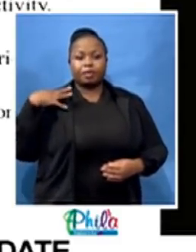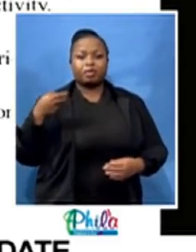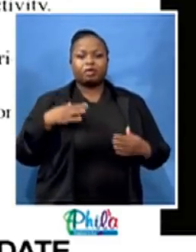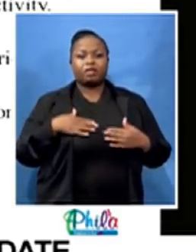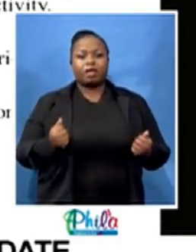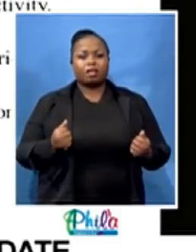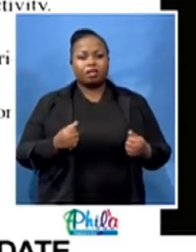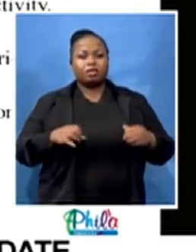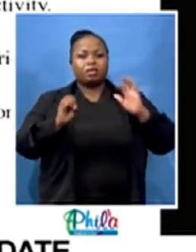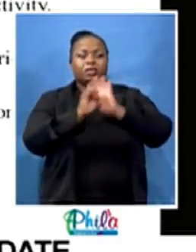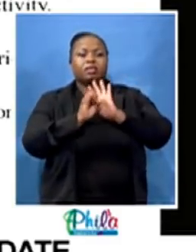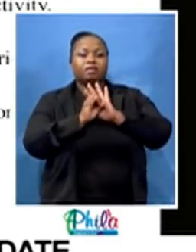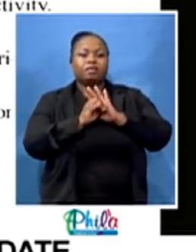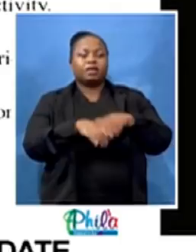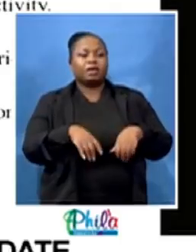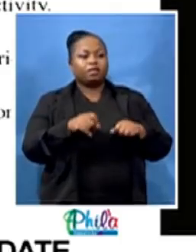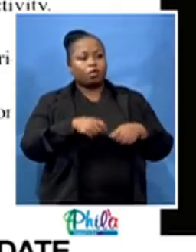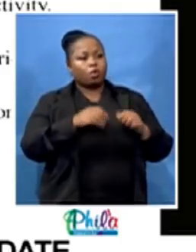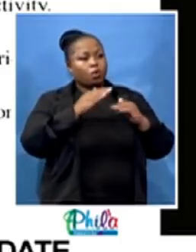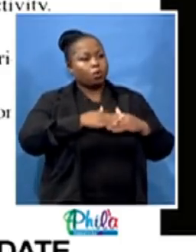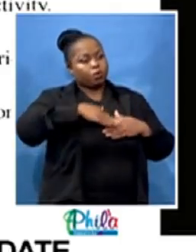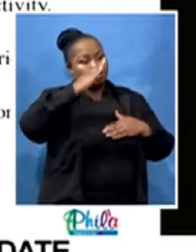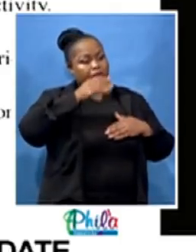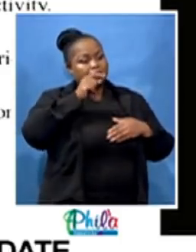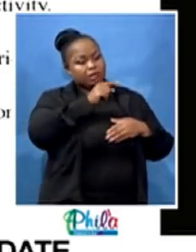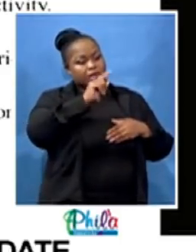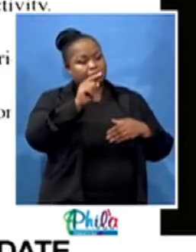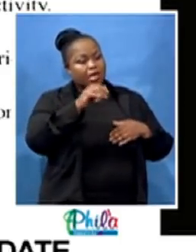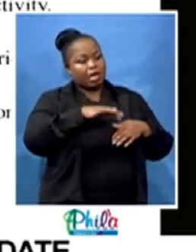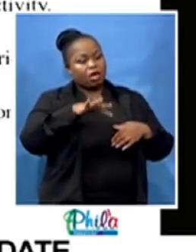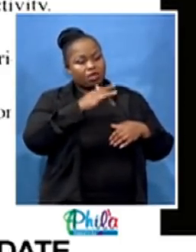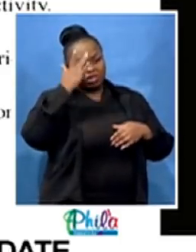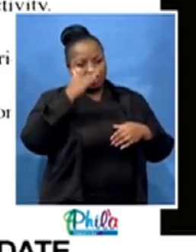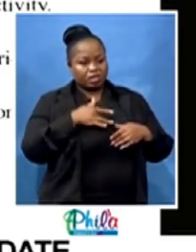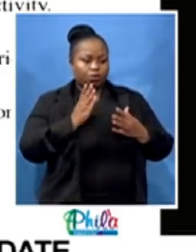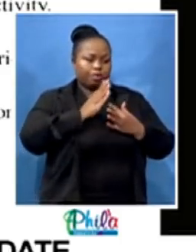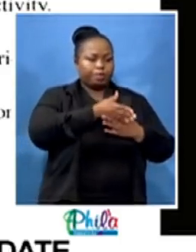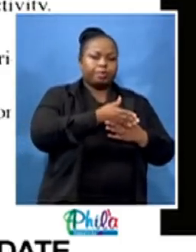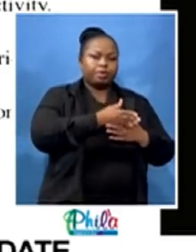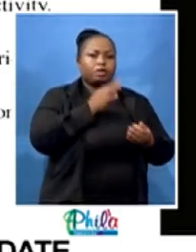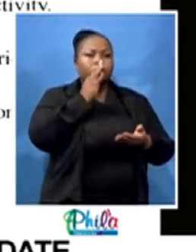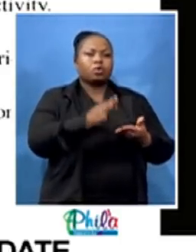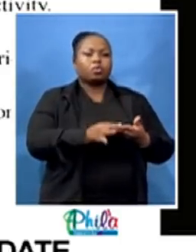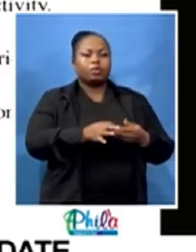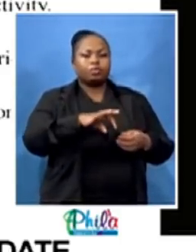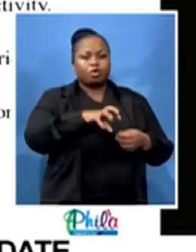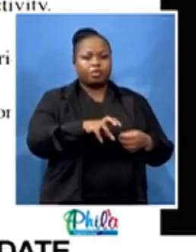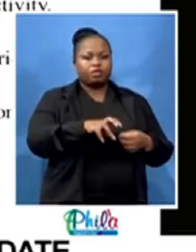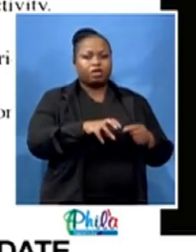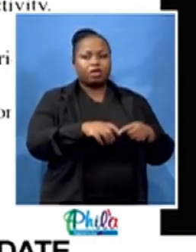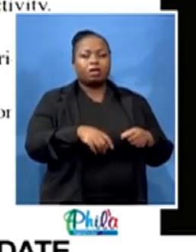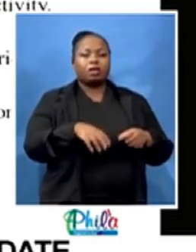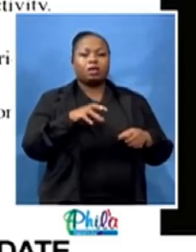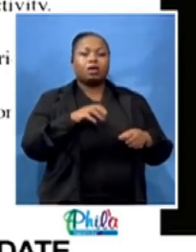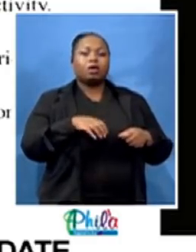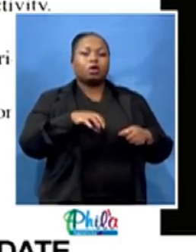where we think we need to intervene and then recommend to the provincial, and then the Provincial Command Council will also make their own comments, and